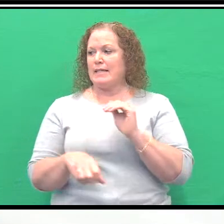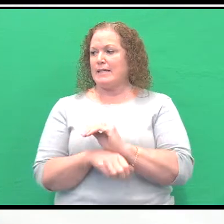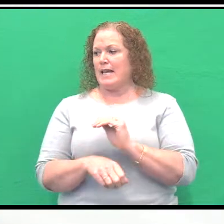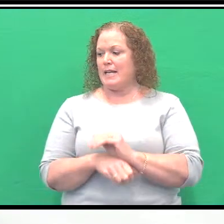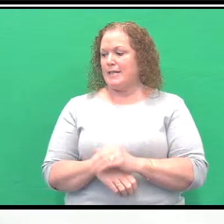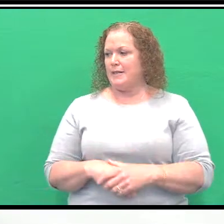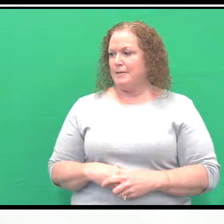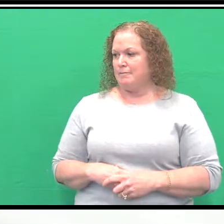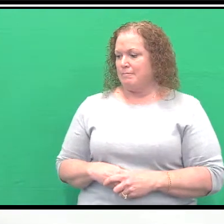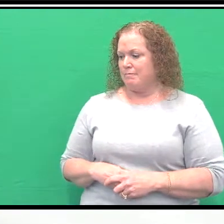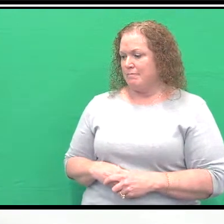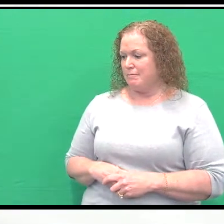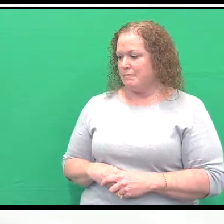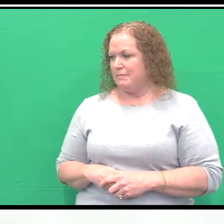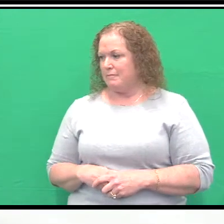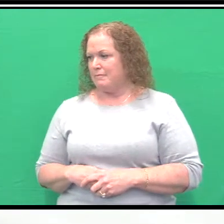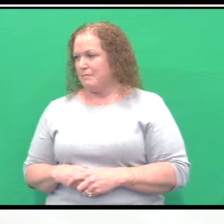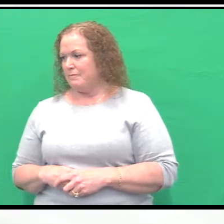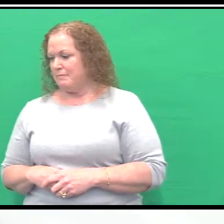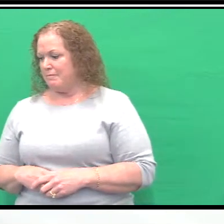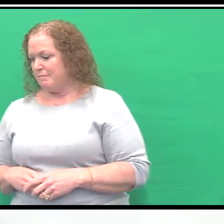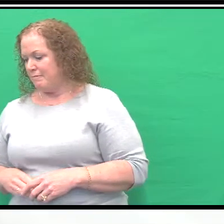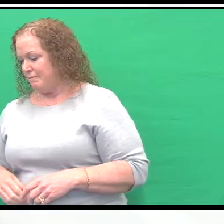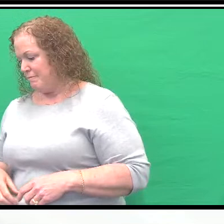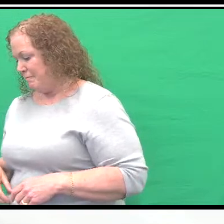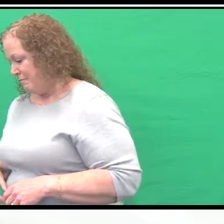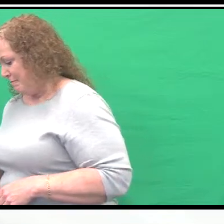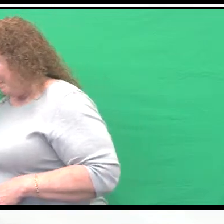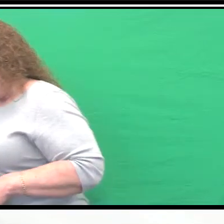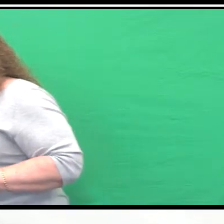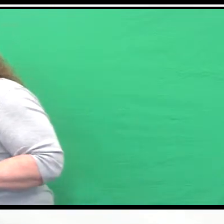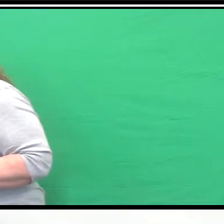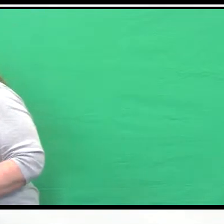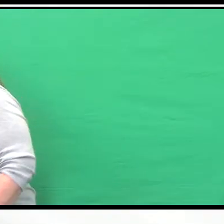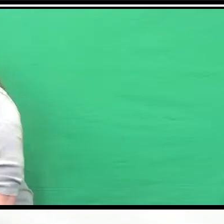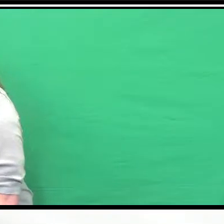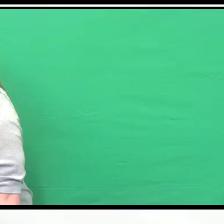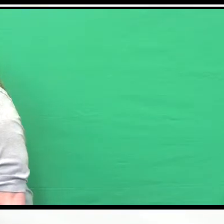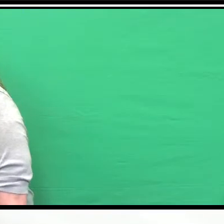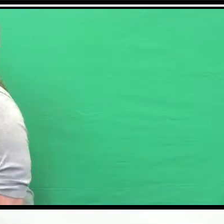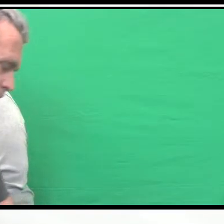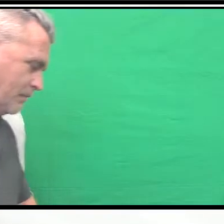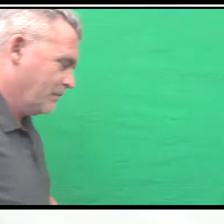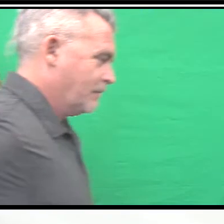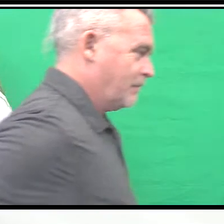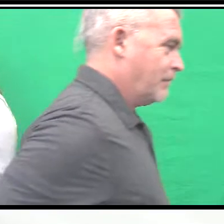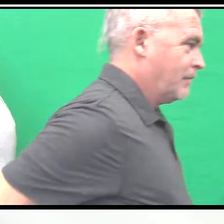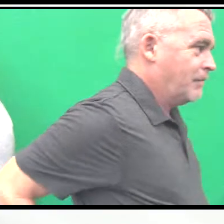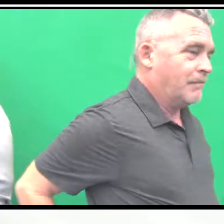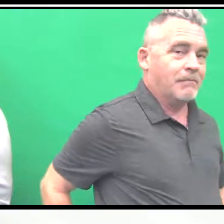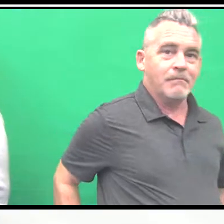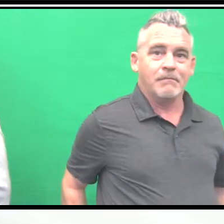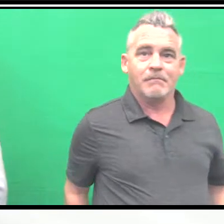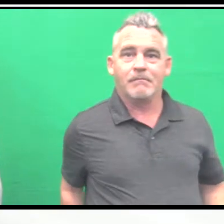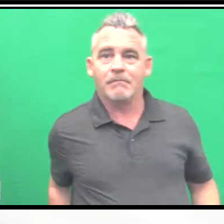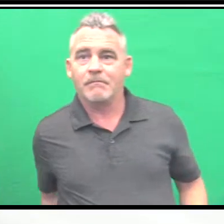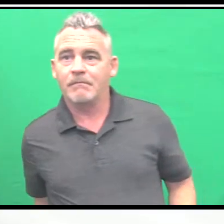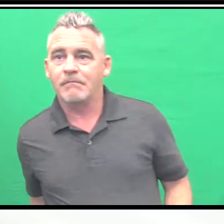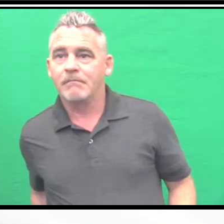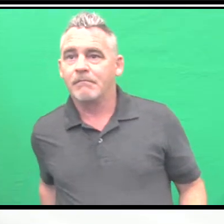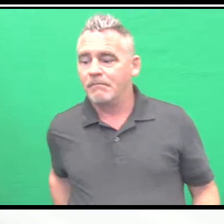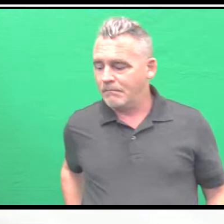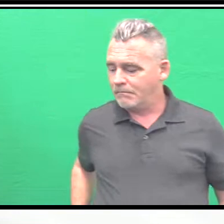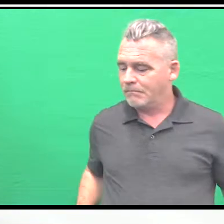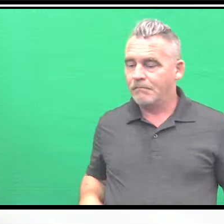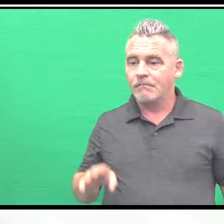President Girardi. Thank you, Dr. Sweezy. That brings us to item 15, board action